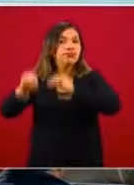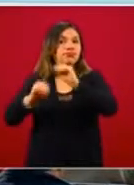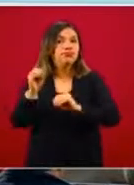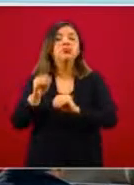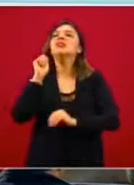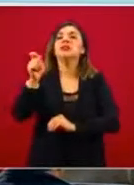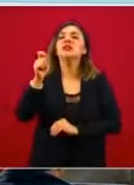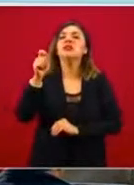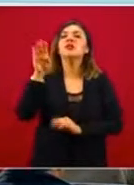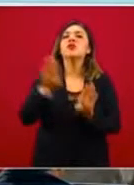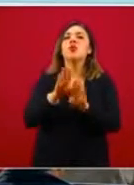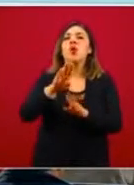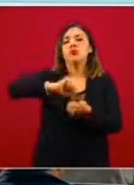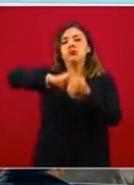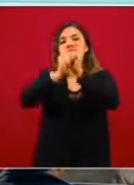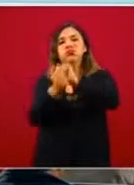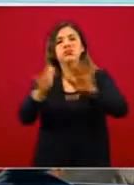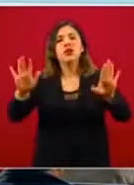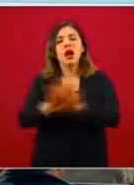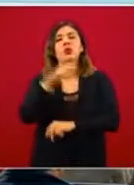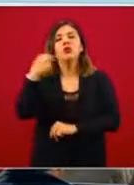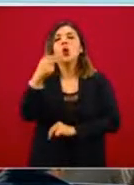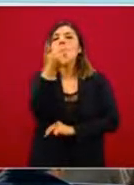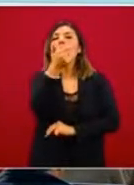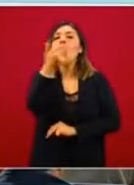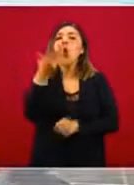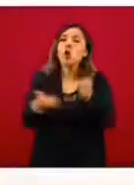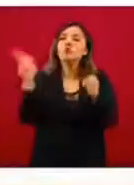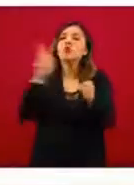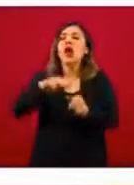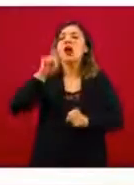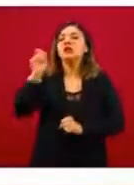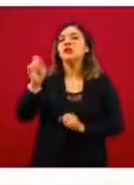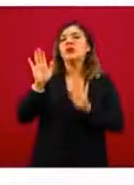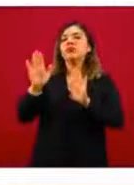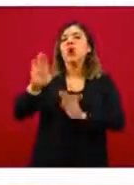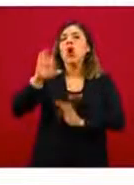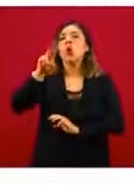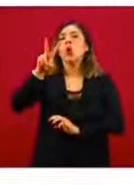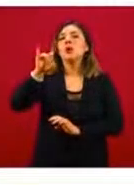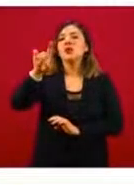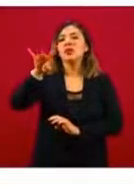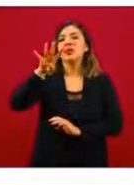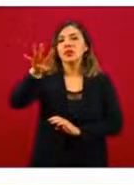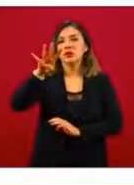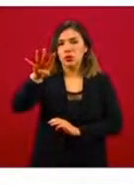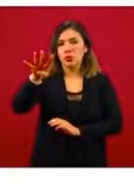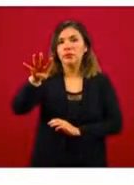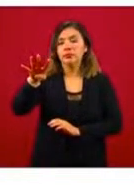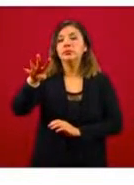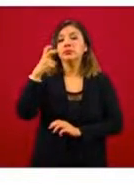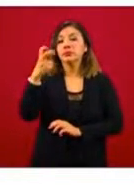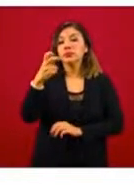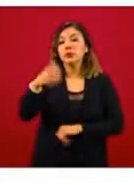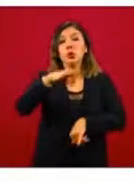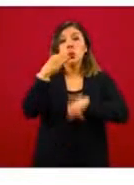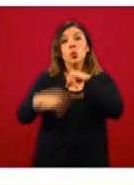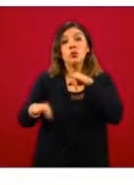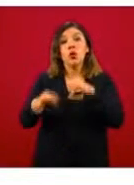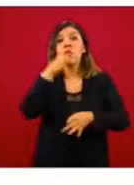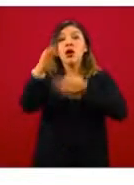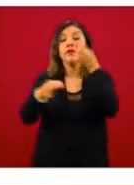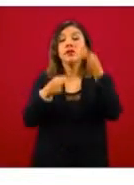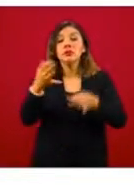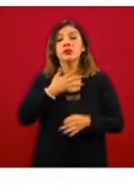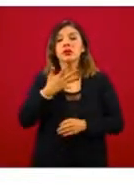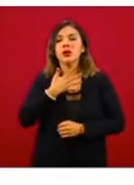of hospitals that have been retrofitted into being COVID-19 hospitals. We can see that over up to